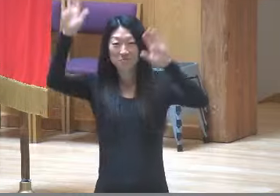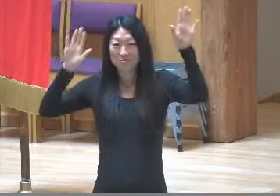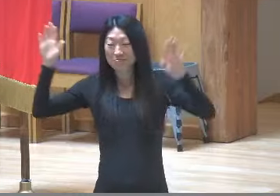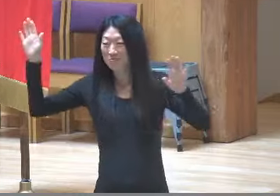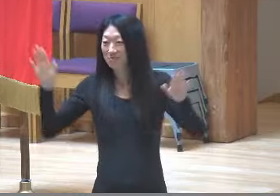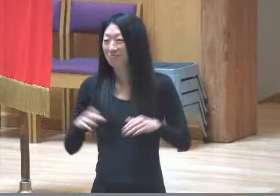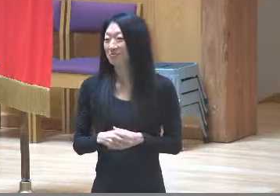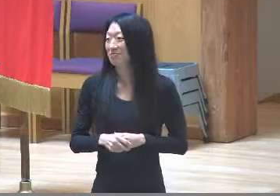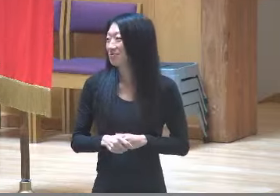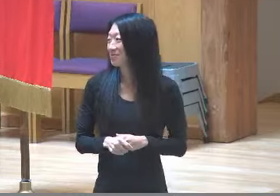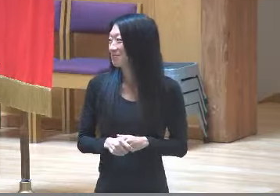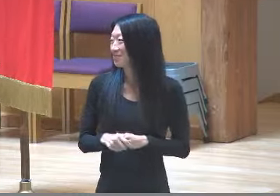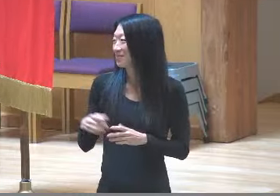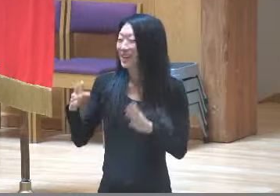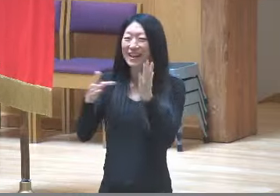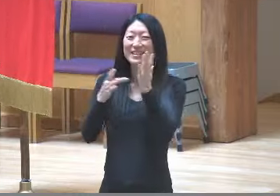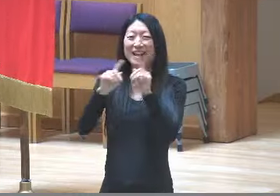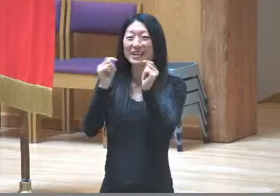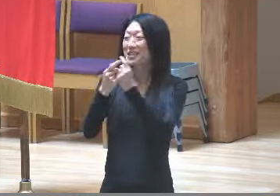tech team, thank you.